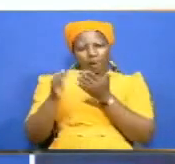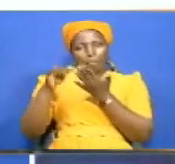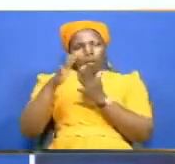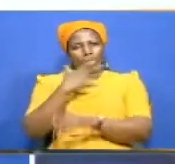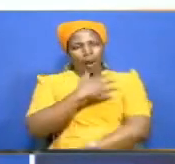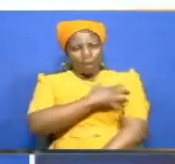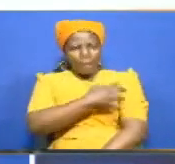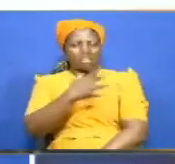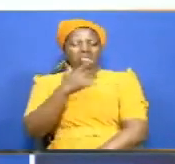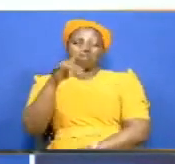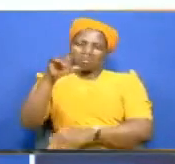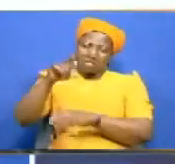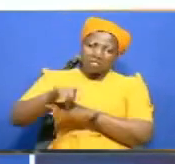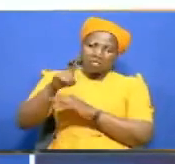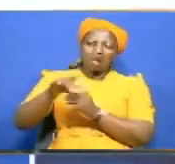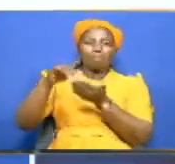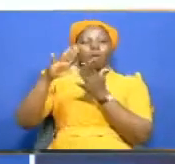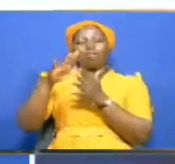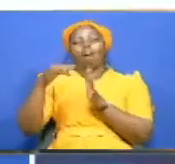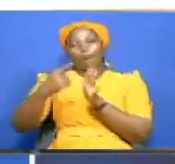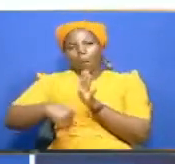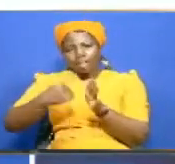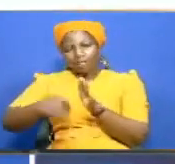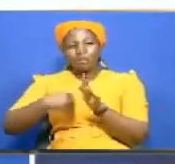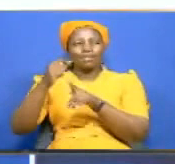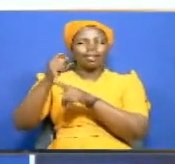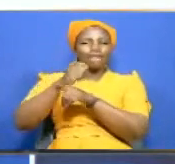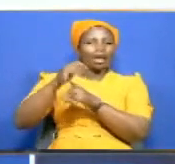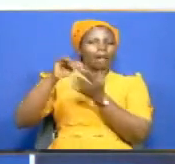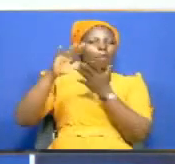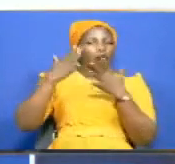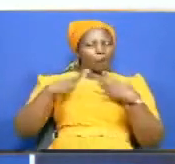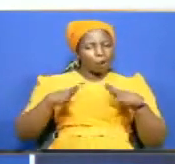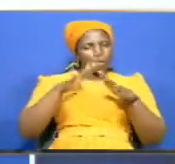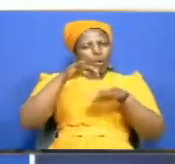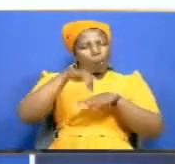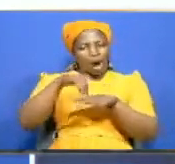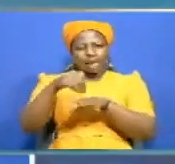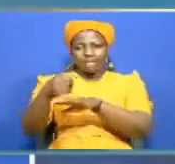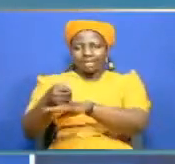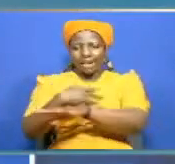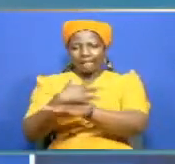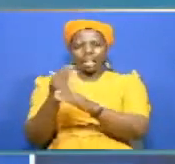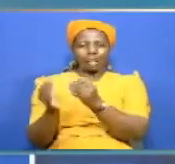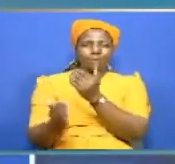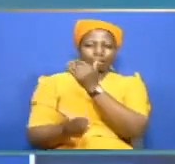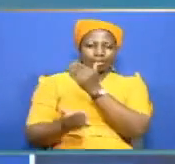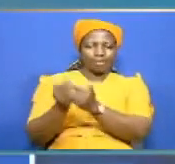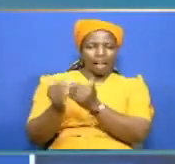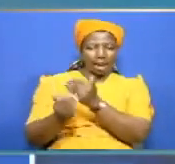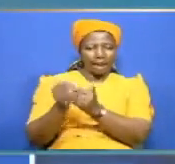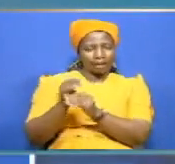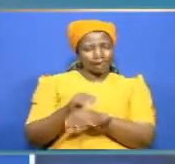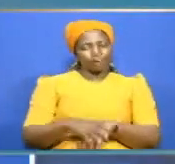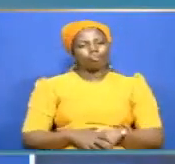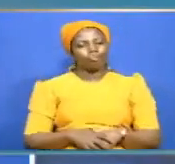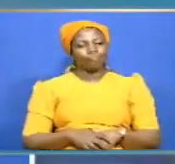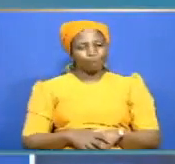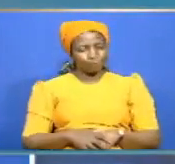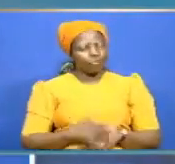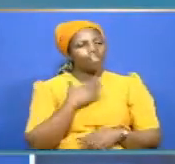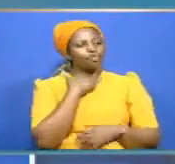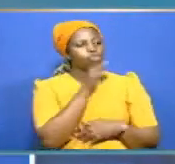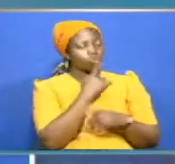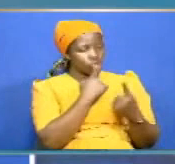have more machines and train more people just in cancer care. And I want us to briefly talk about